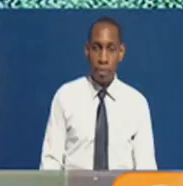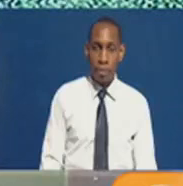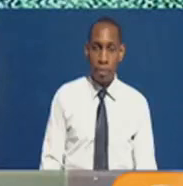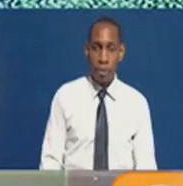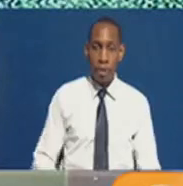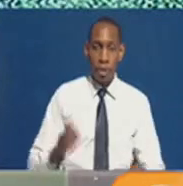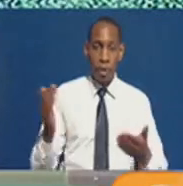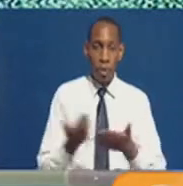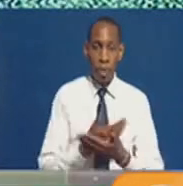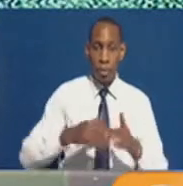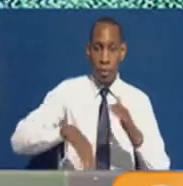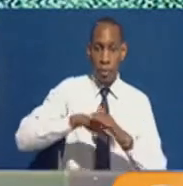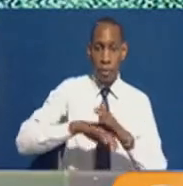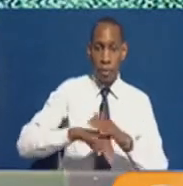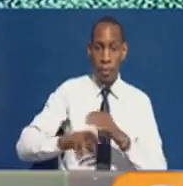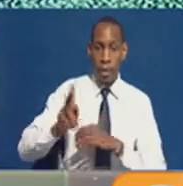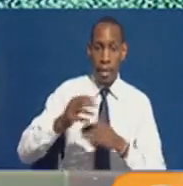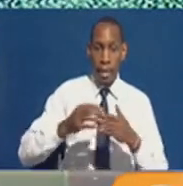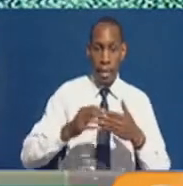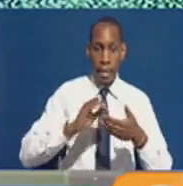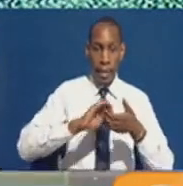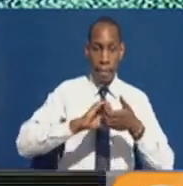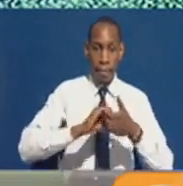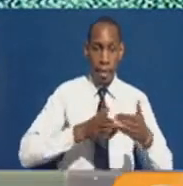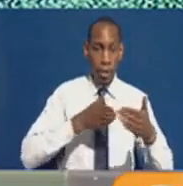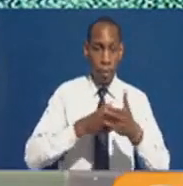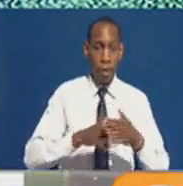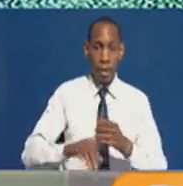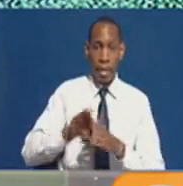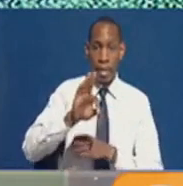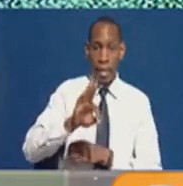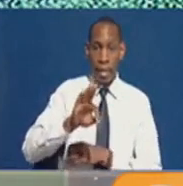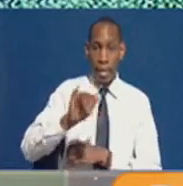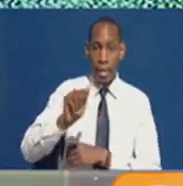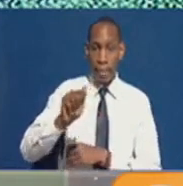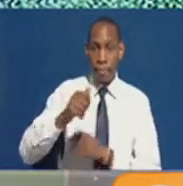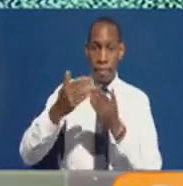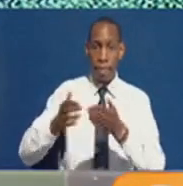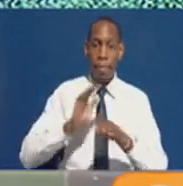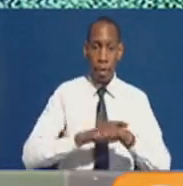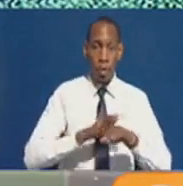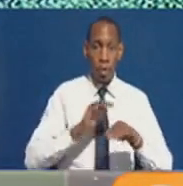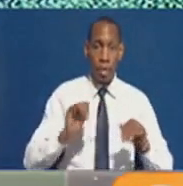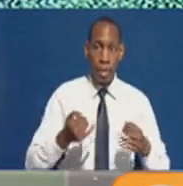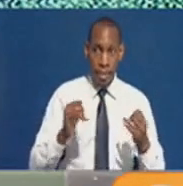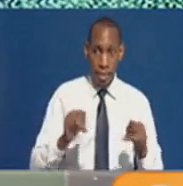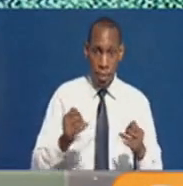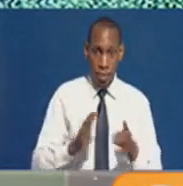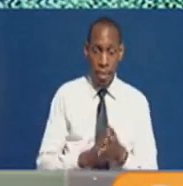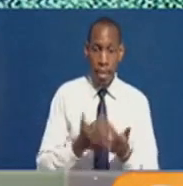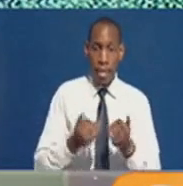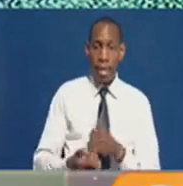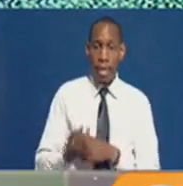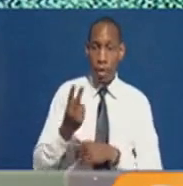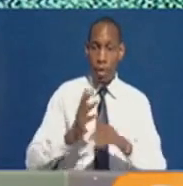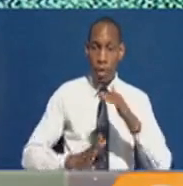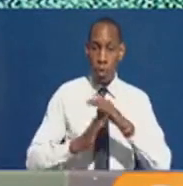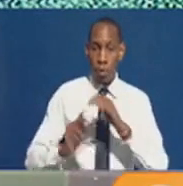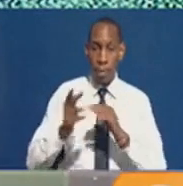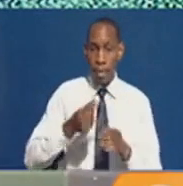The lifting of the Football Kenya Federation suspension by FIFA has brought good tidings, with two elite